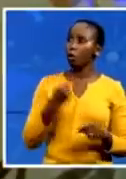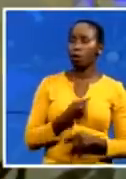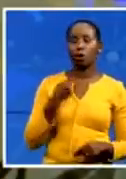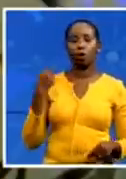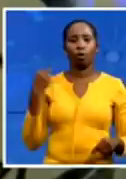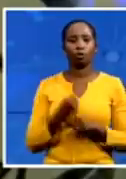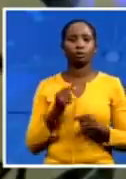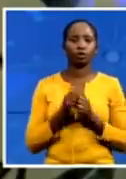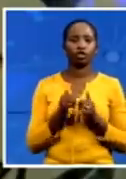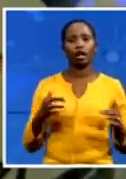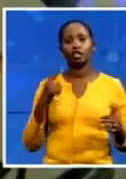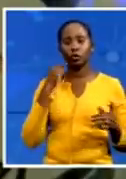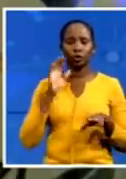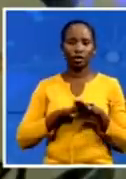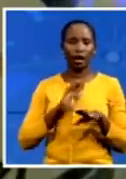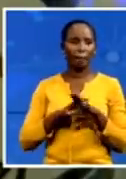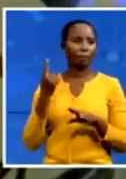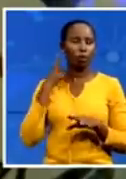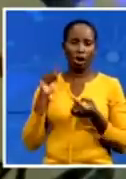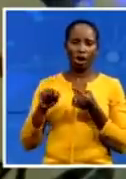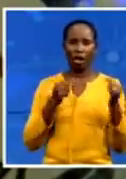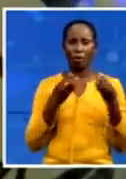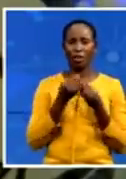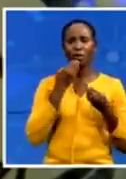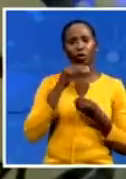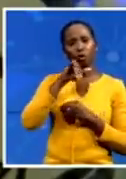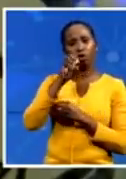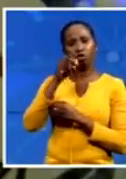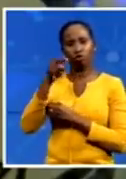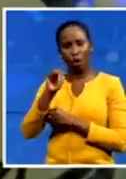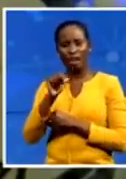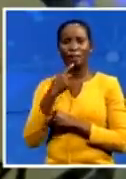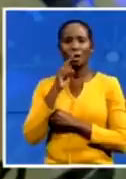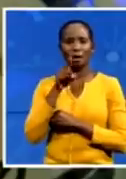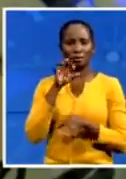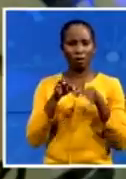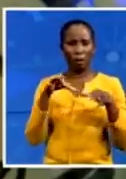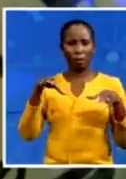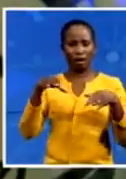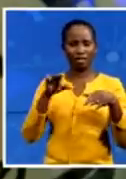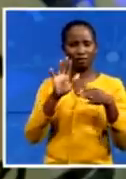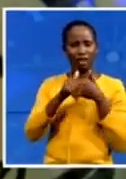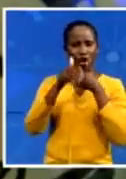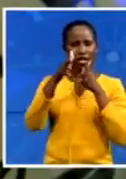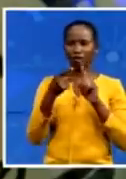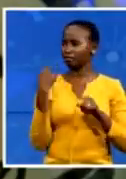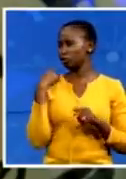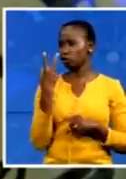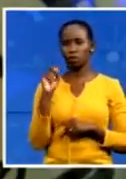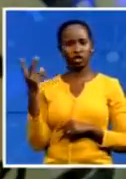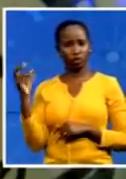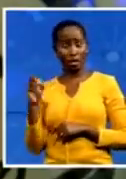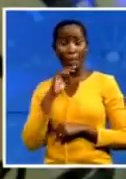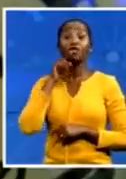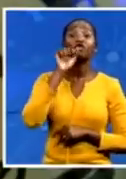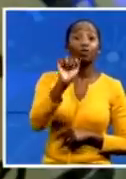John Steenhuisen, you know, to be party leader back in 2020, does this not, your resignation, then fuel the suggestion